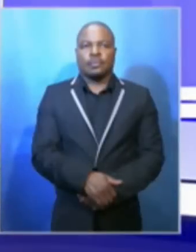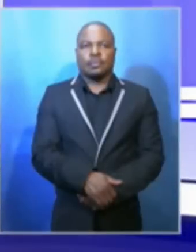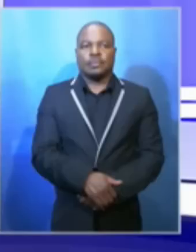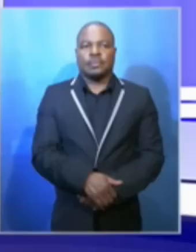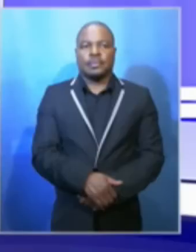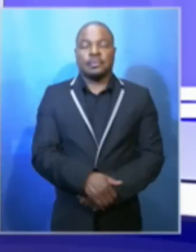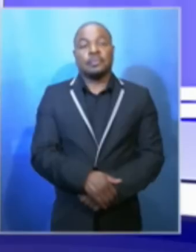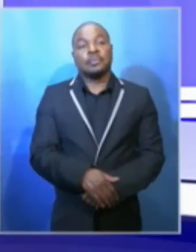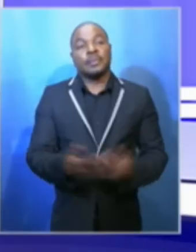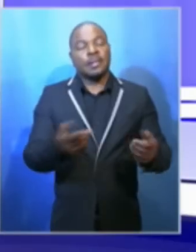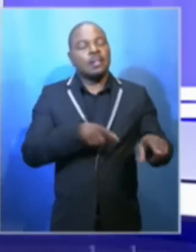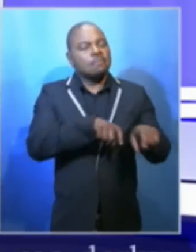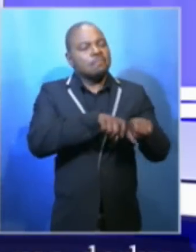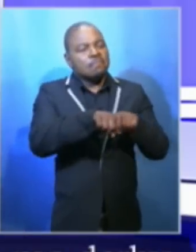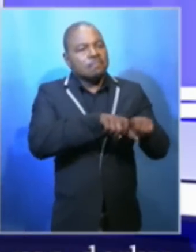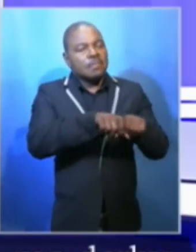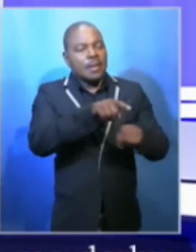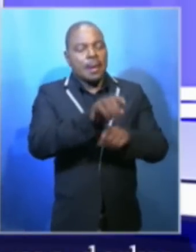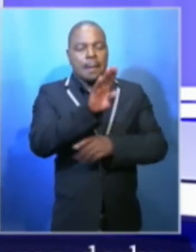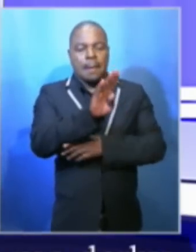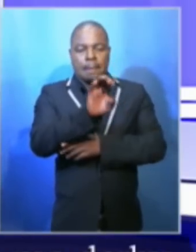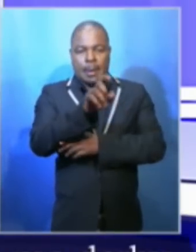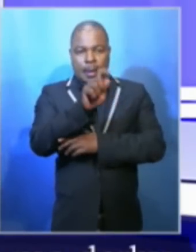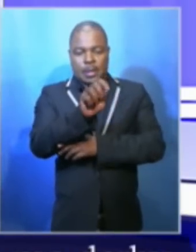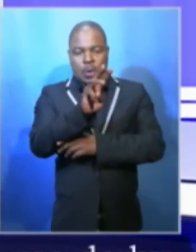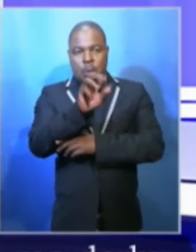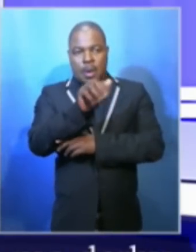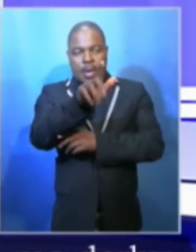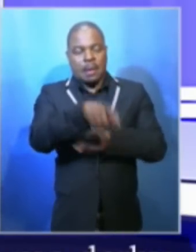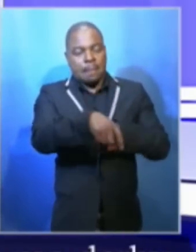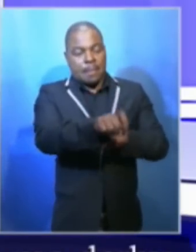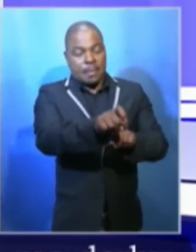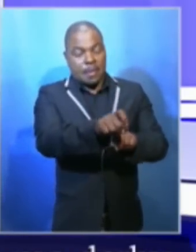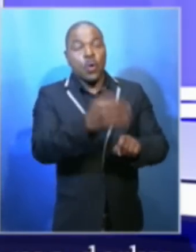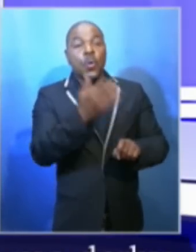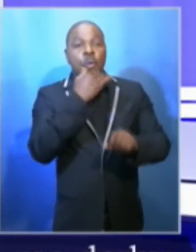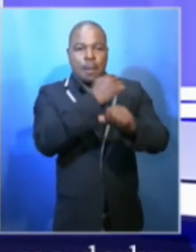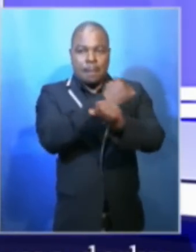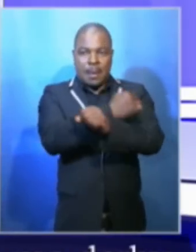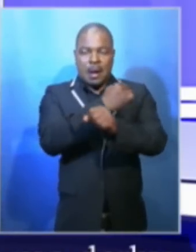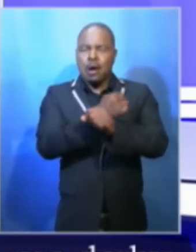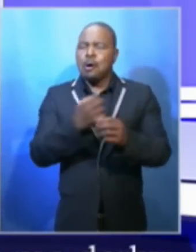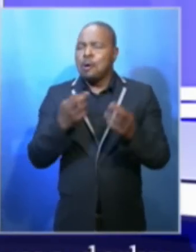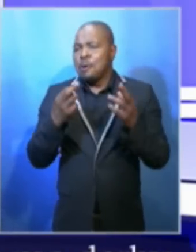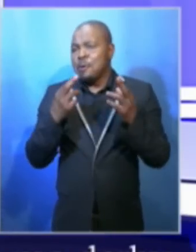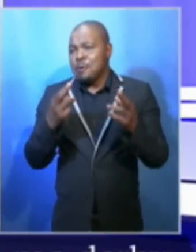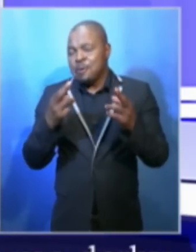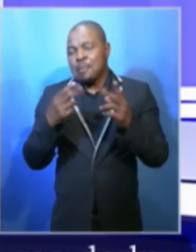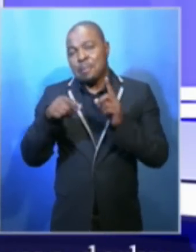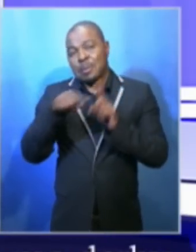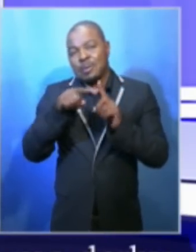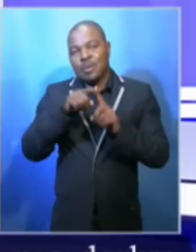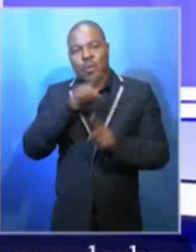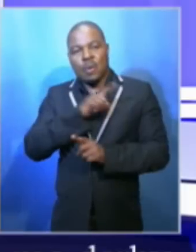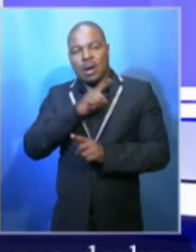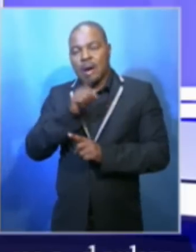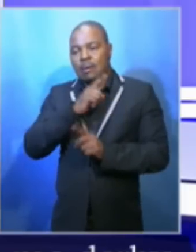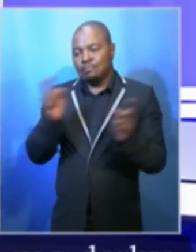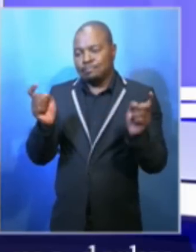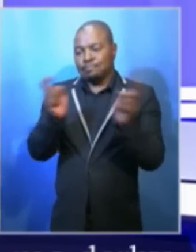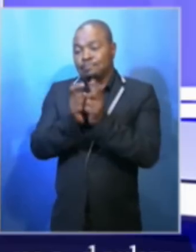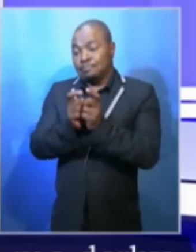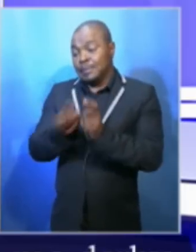Bagaisanedi ba bosimega jwa Betway Premiership Orlando Pirates ba tletse tsholofelo pele ga derby e letetsweng ka tlhoafalo ka la